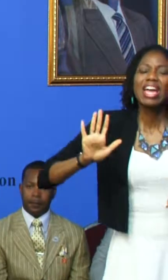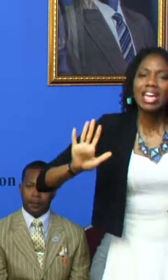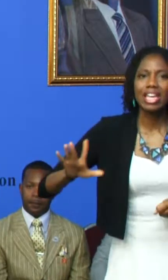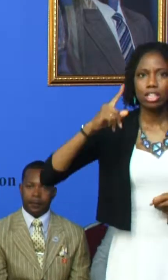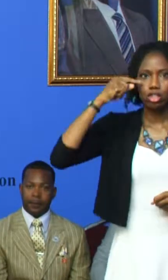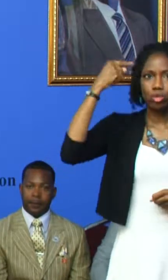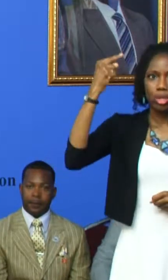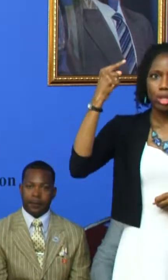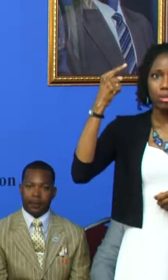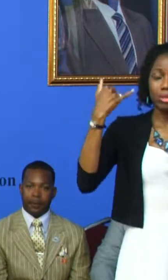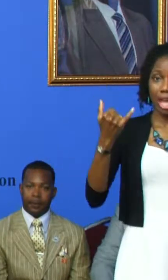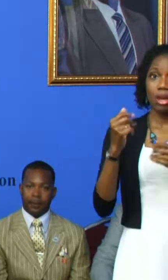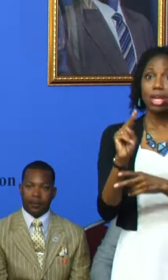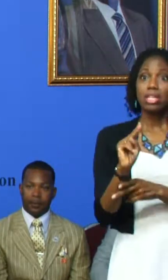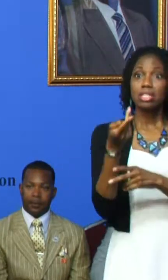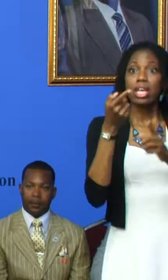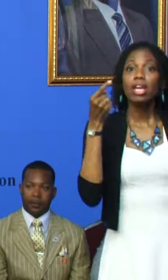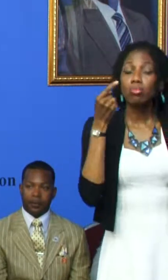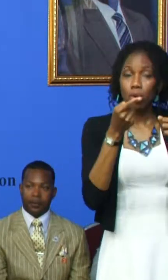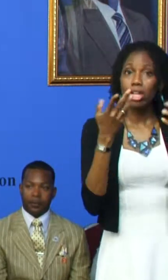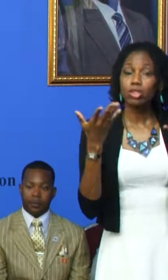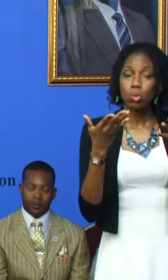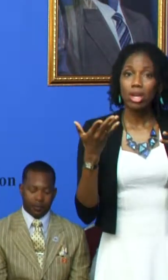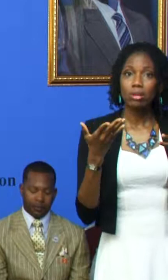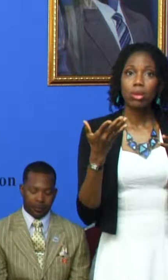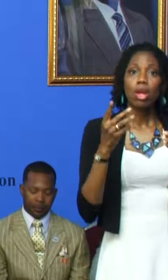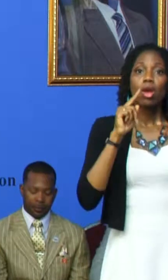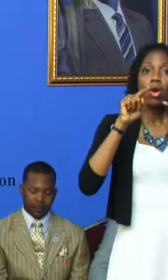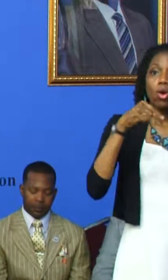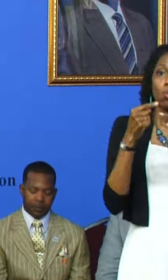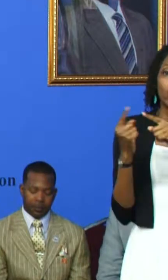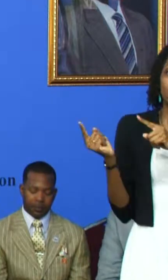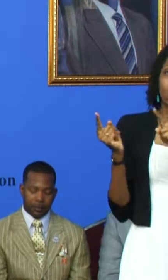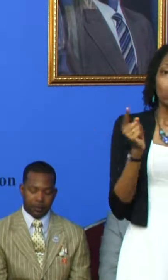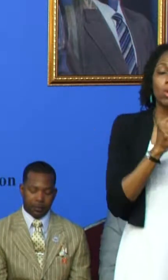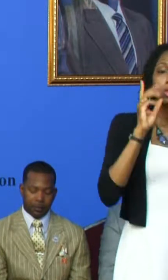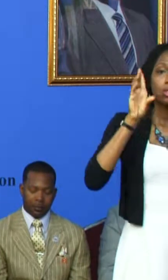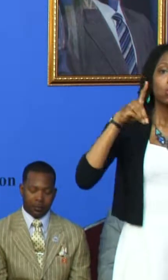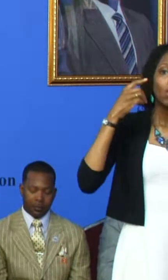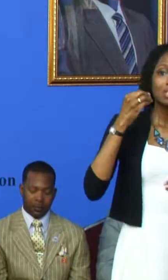2nd point, when they came to Washington in